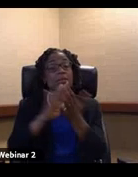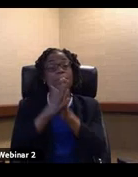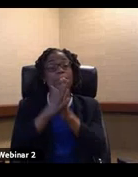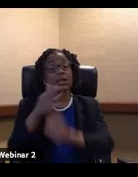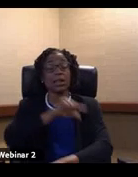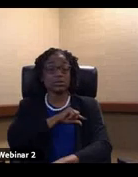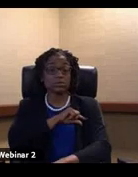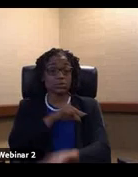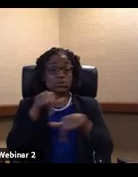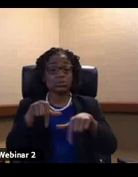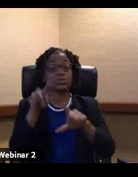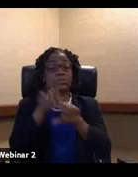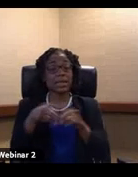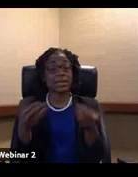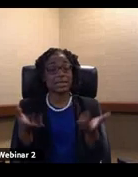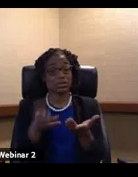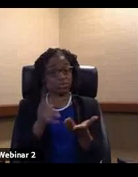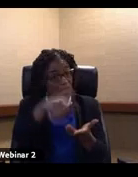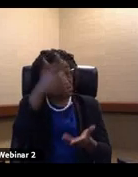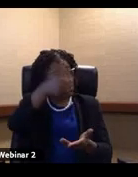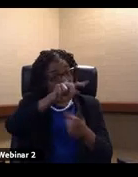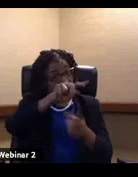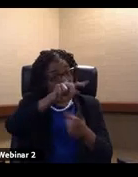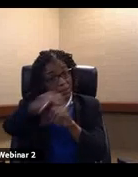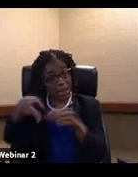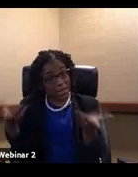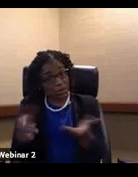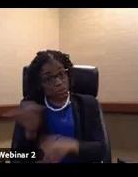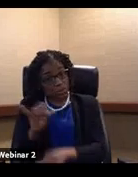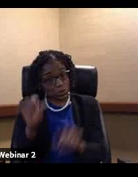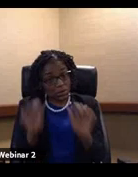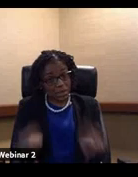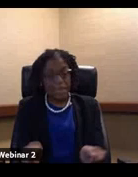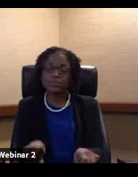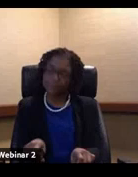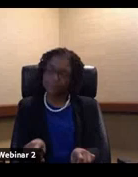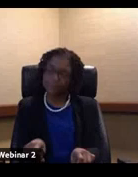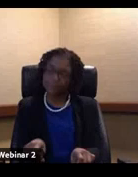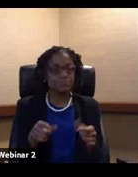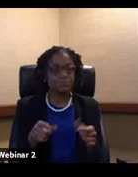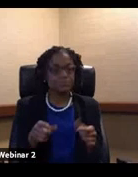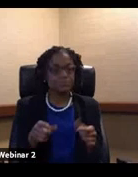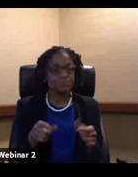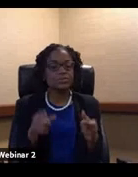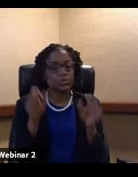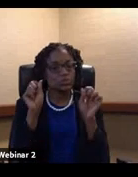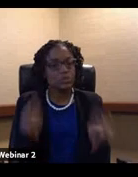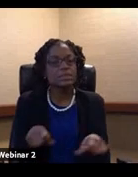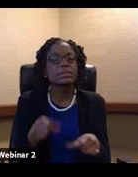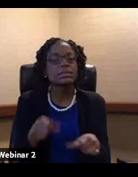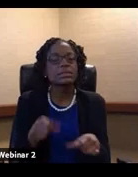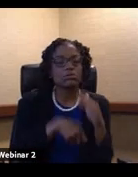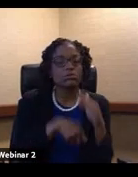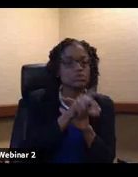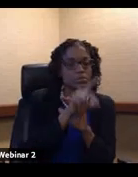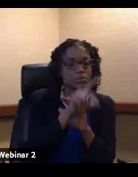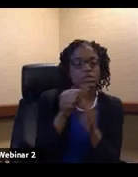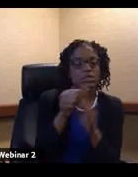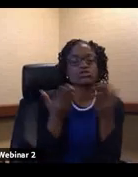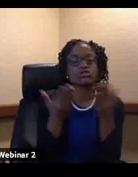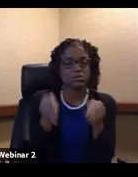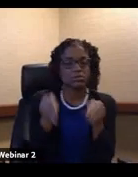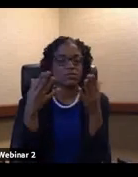programs are eligible under this grant with a minimum of keeping a victim service provider and a disability service provider, but